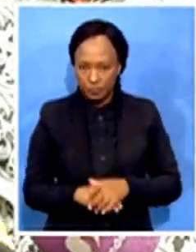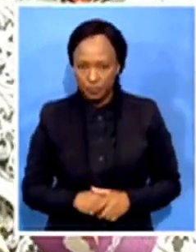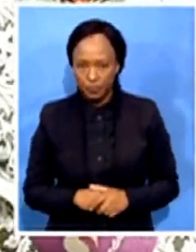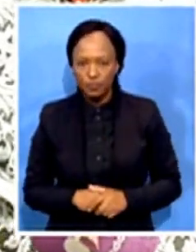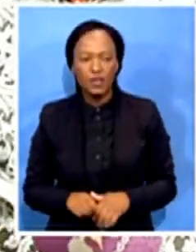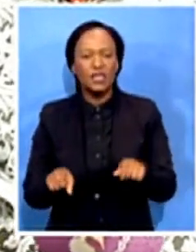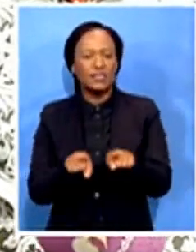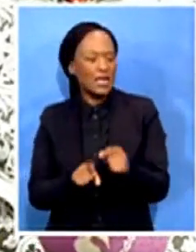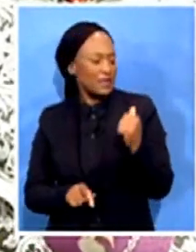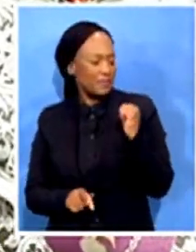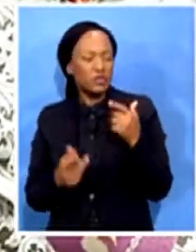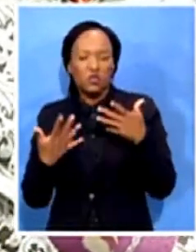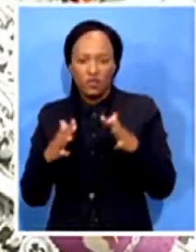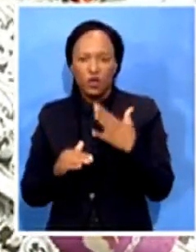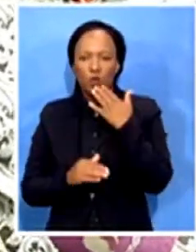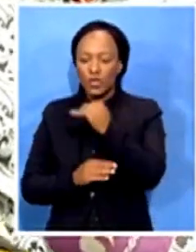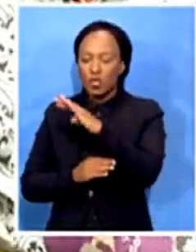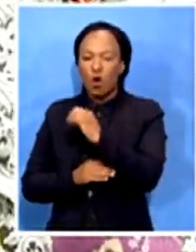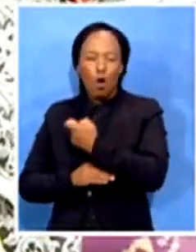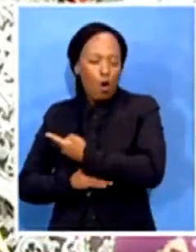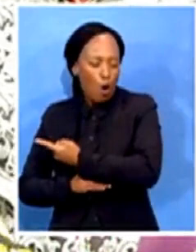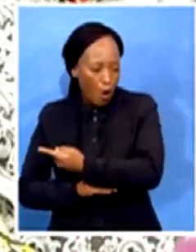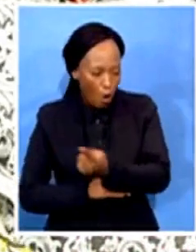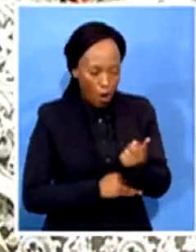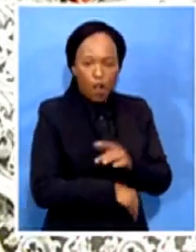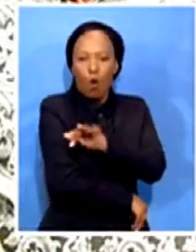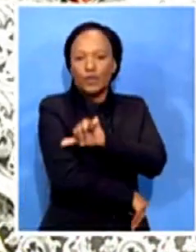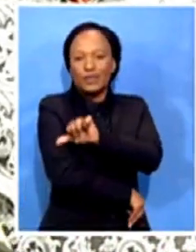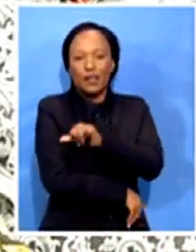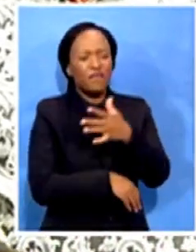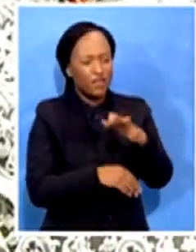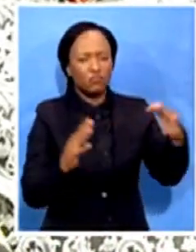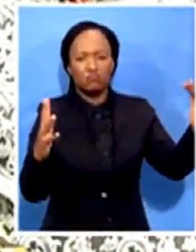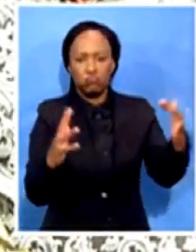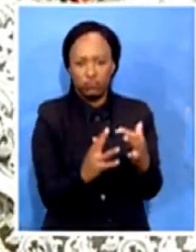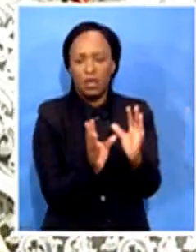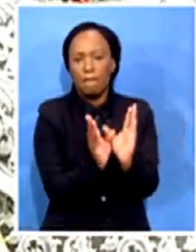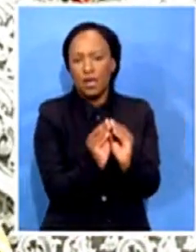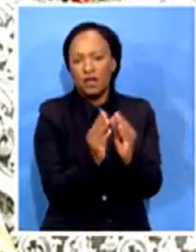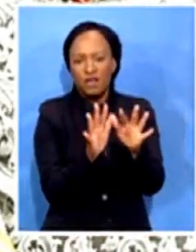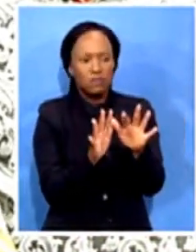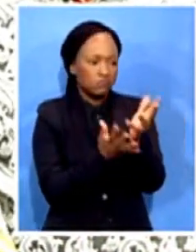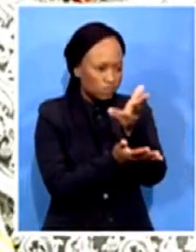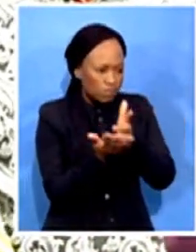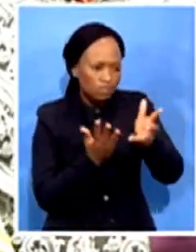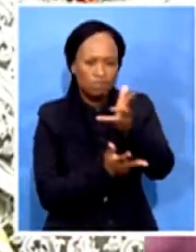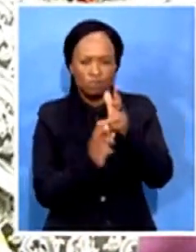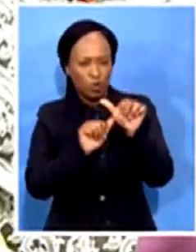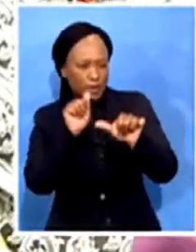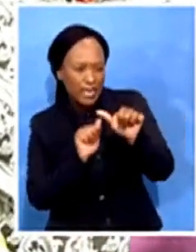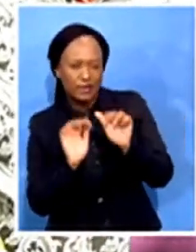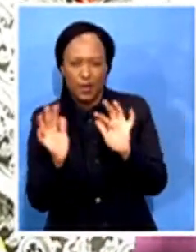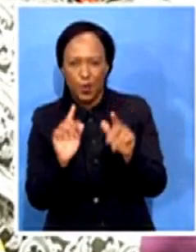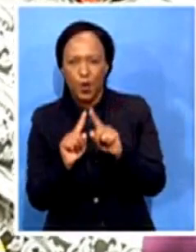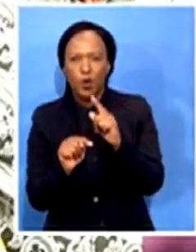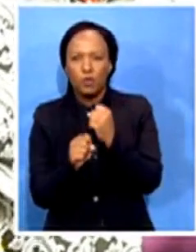of all the hospitals to make sure that we assess our plan, we assess our PPE availability, and there